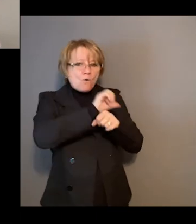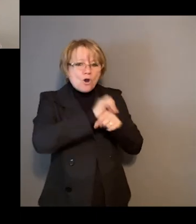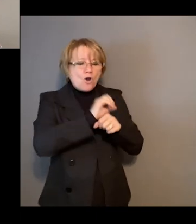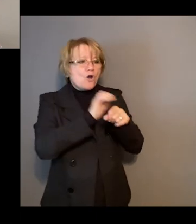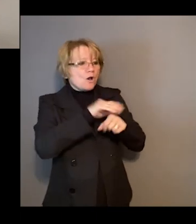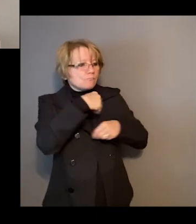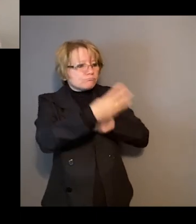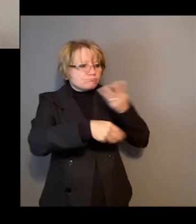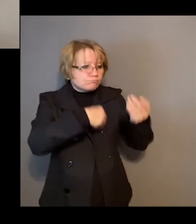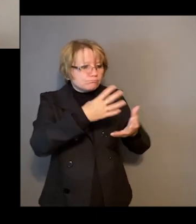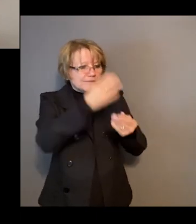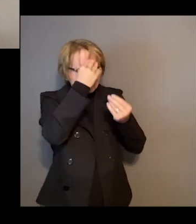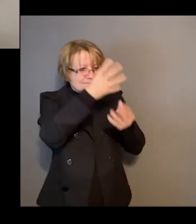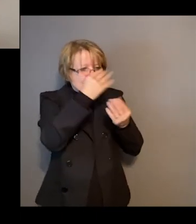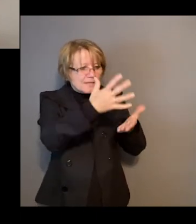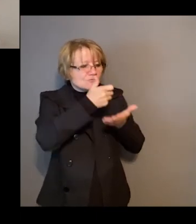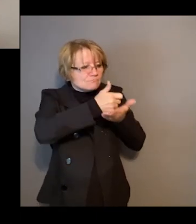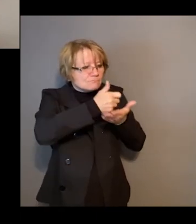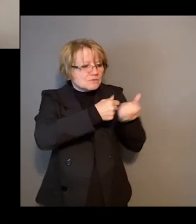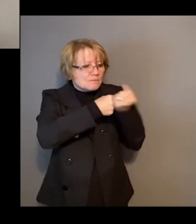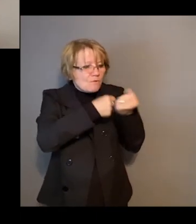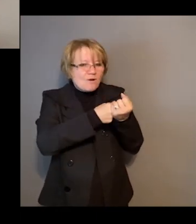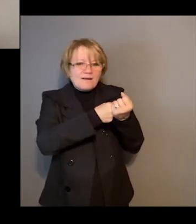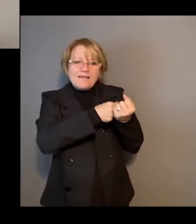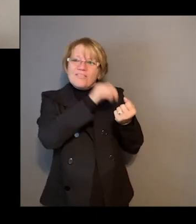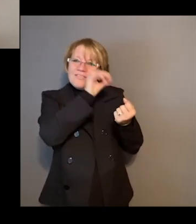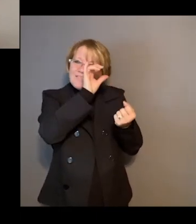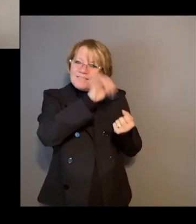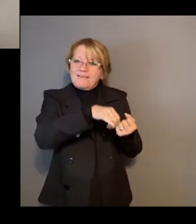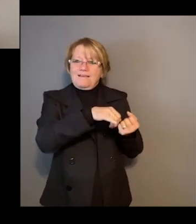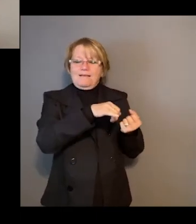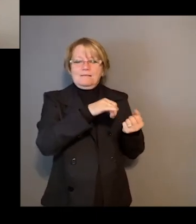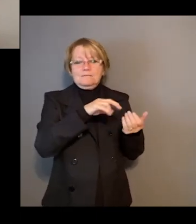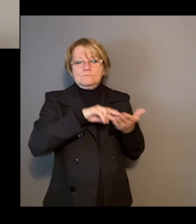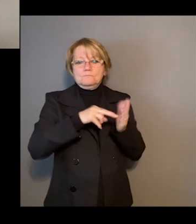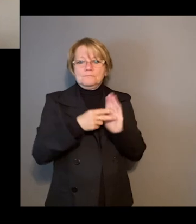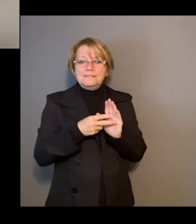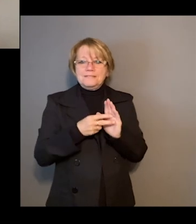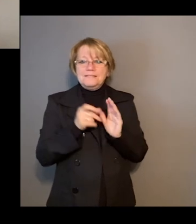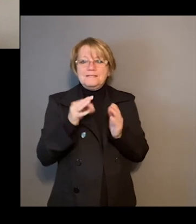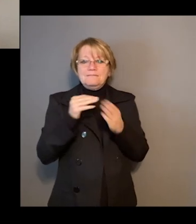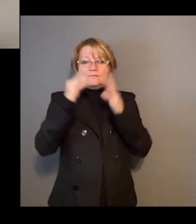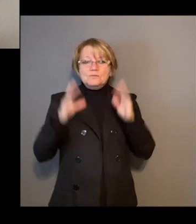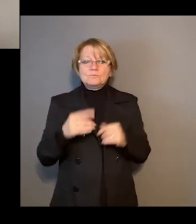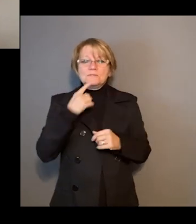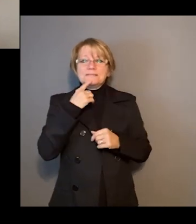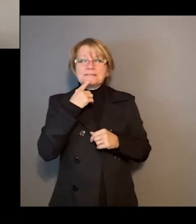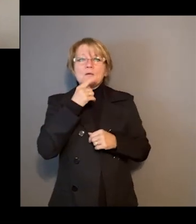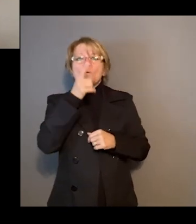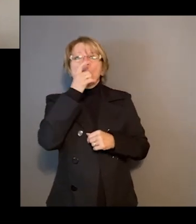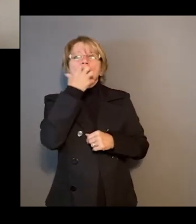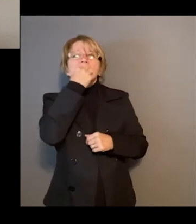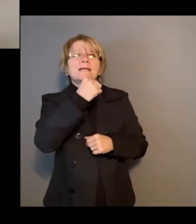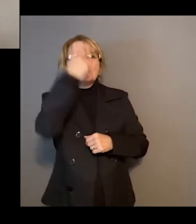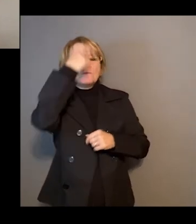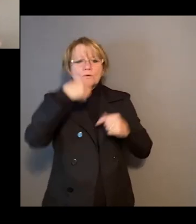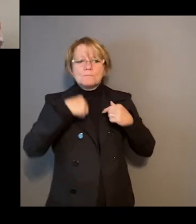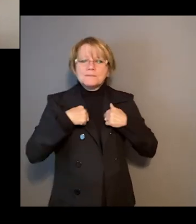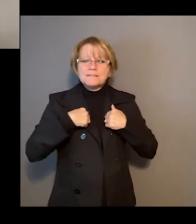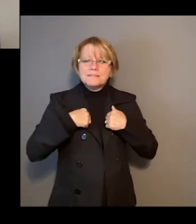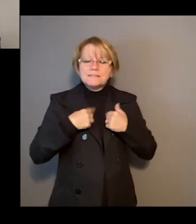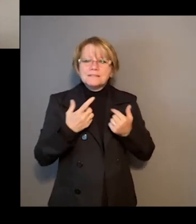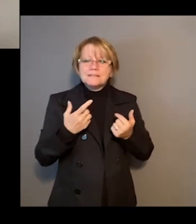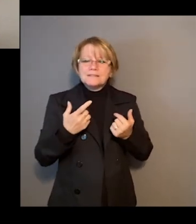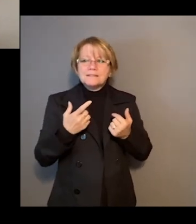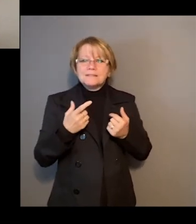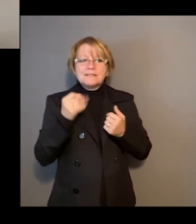what it means when these students are saying, who cares about me? What does it feel like when I come to your office? Are